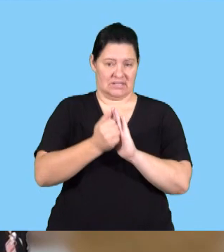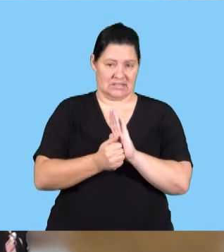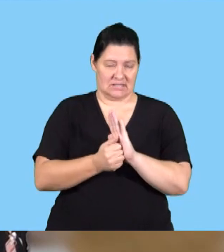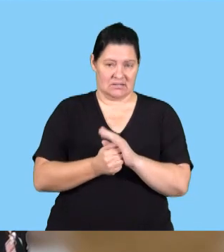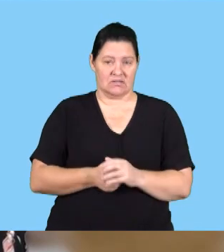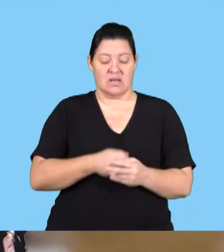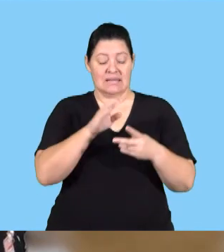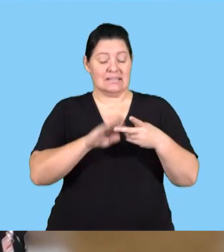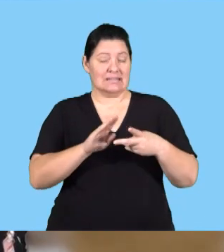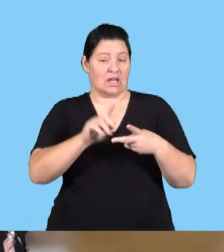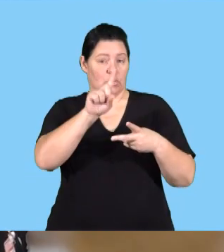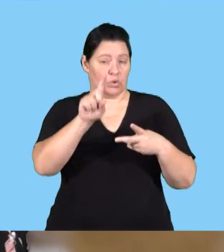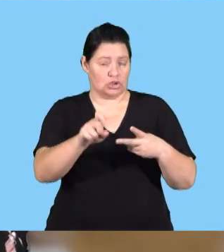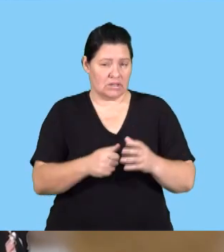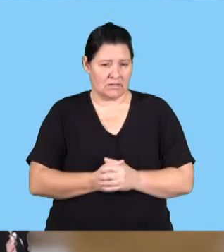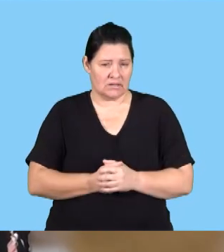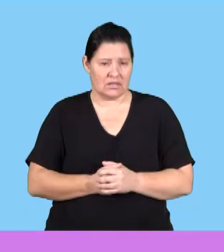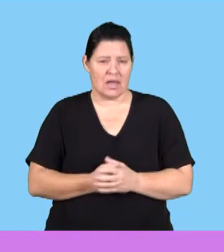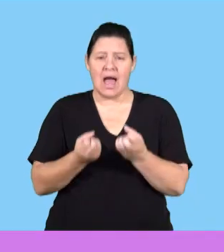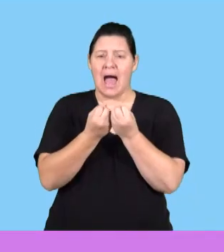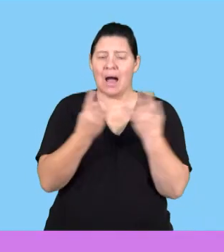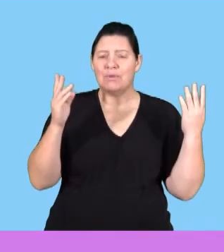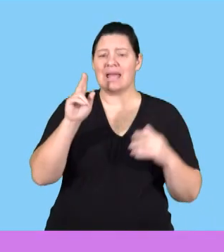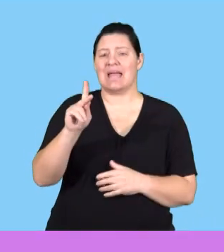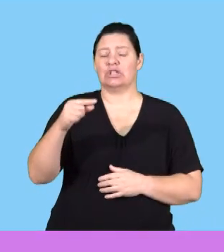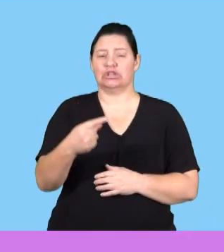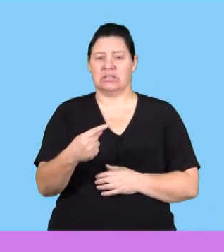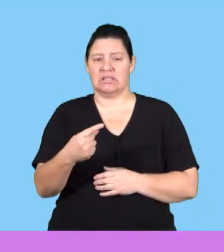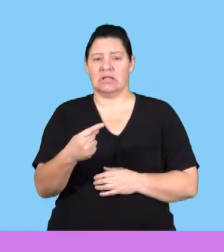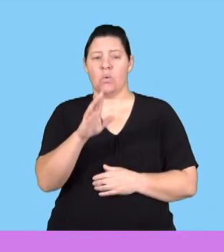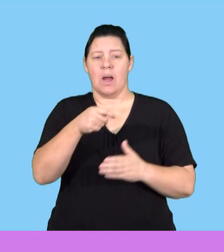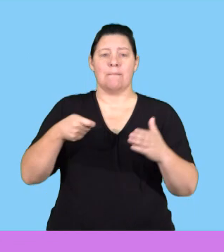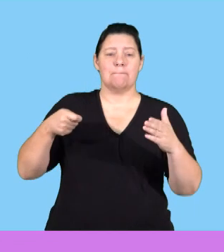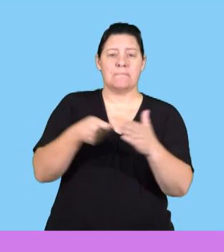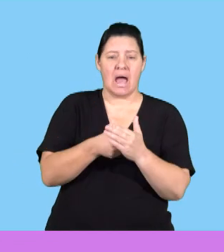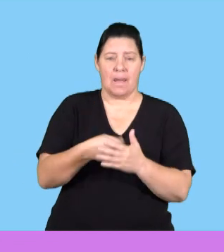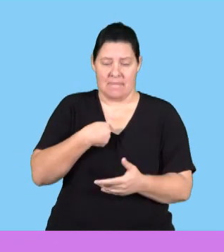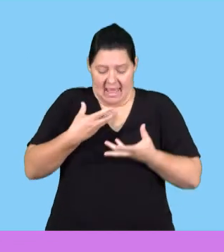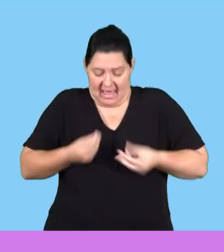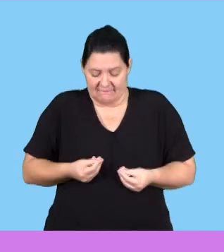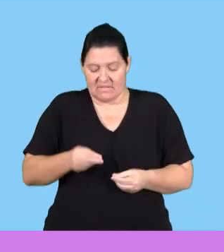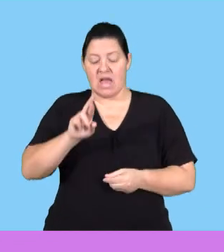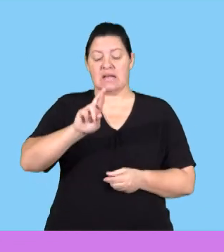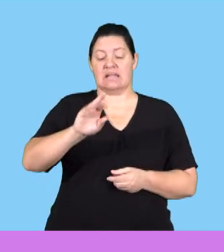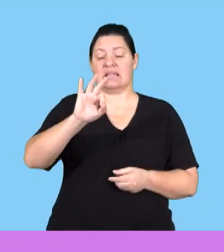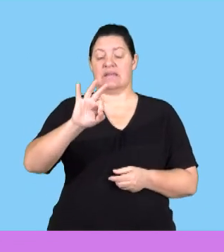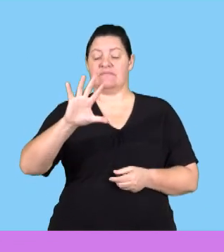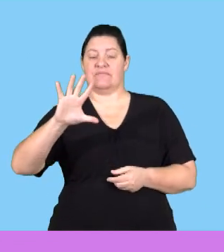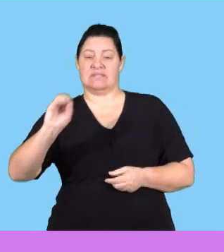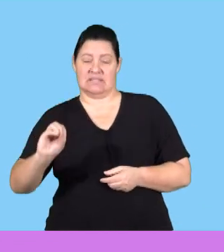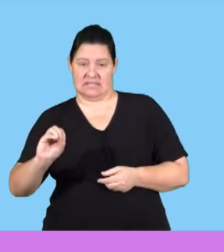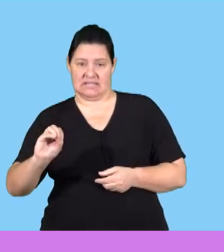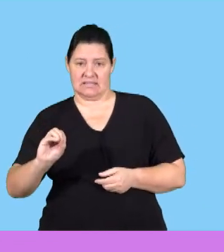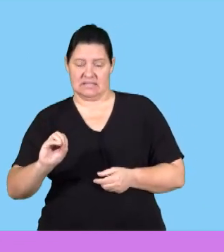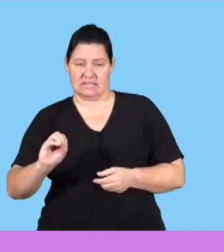cheese. The second question now, how many kilograms of cheese will Sipho buy with 350